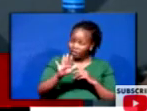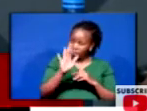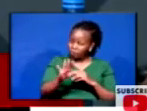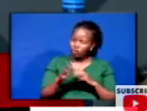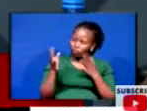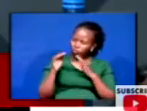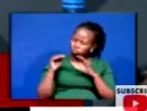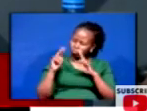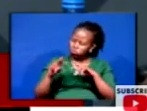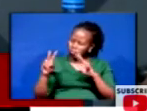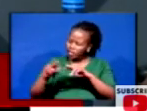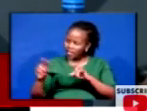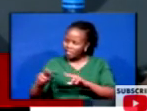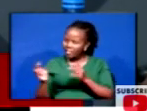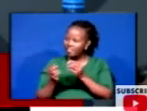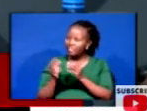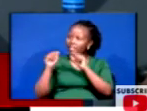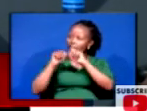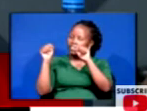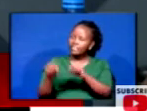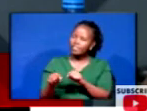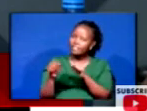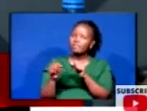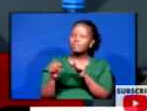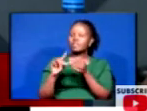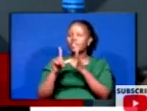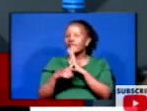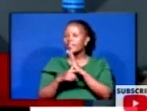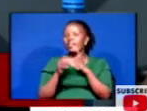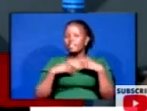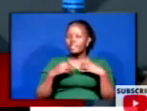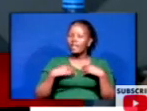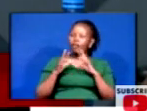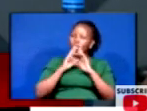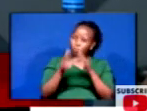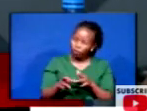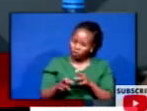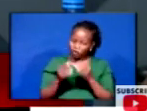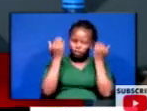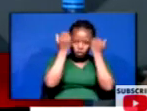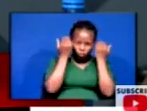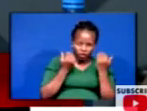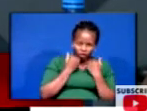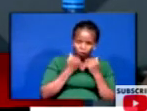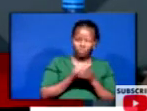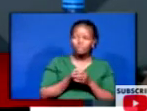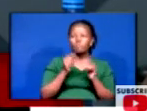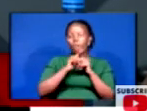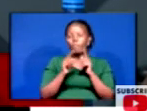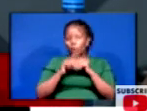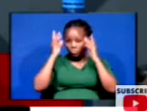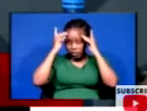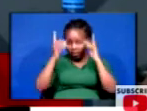their own independent report, yeah, with the court then, which would be persuasive to the court, yeah, then the feeling that the court will have arrived at a